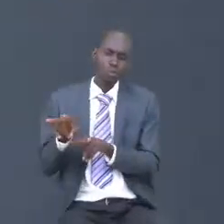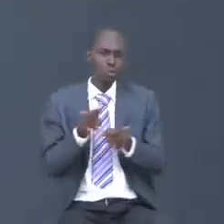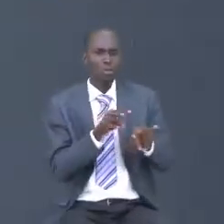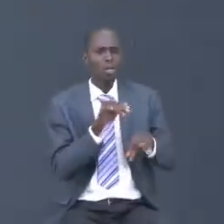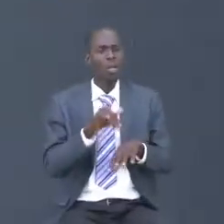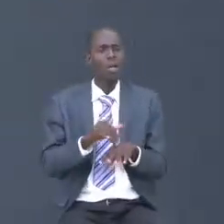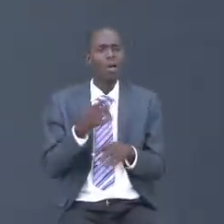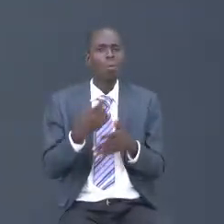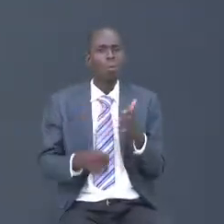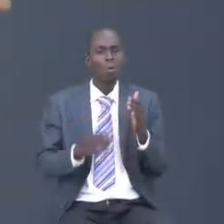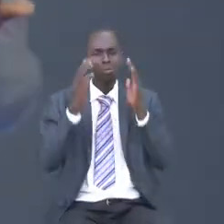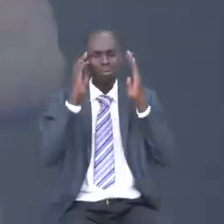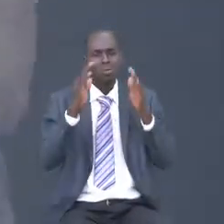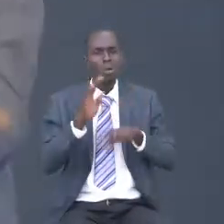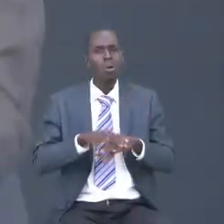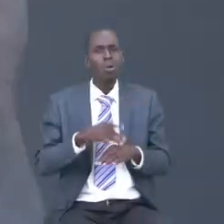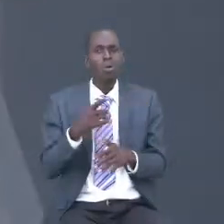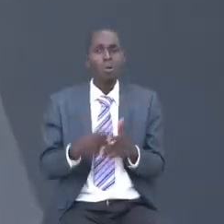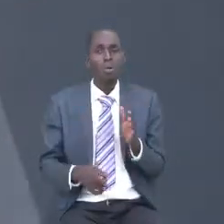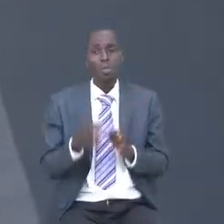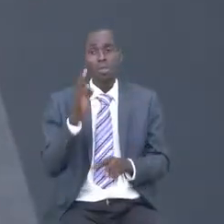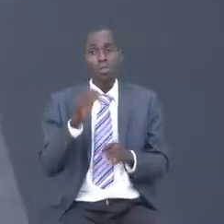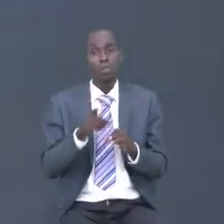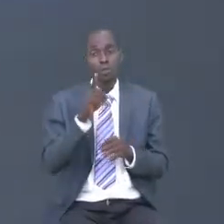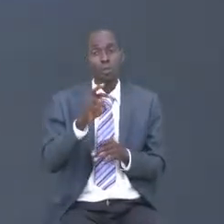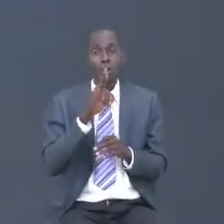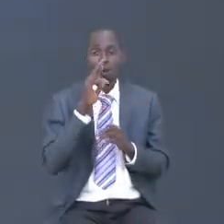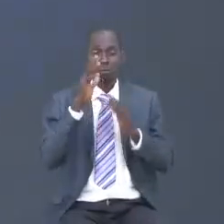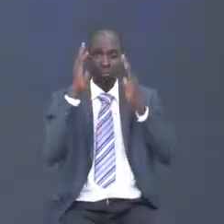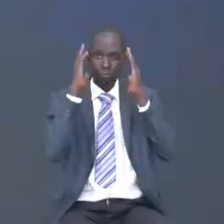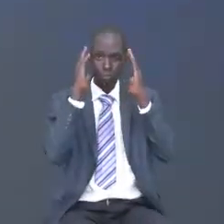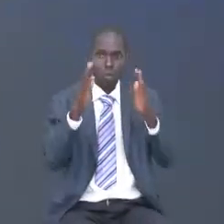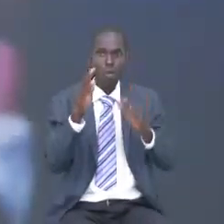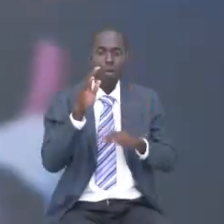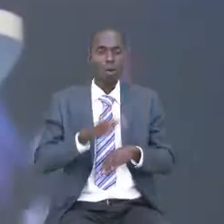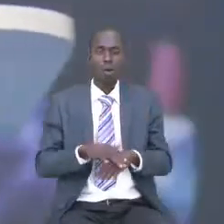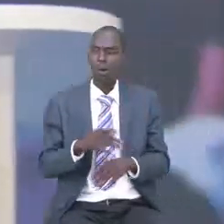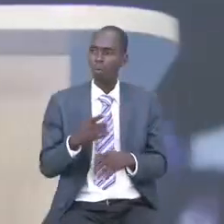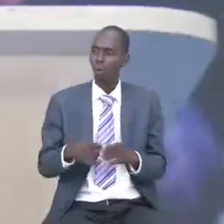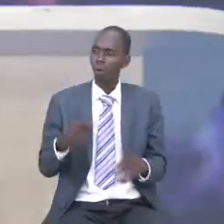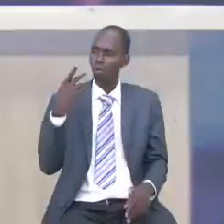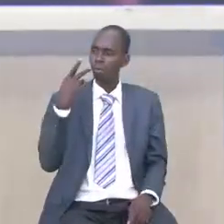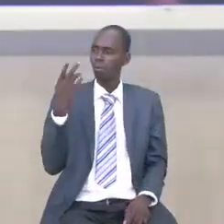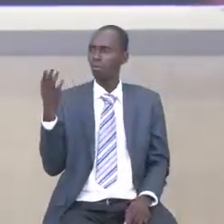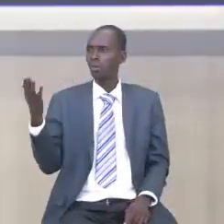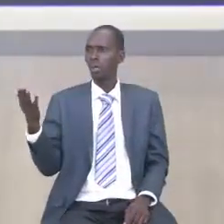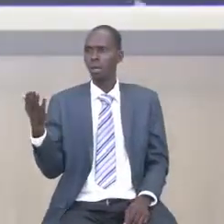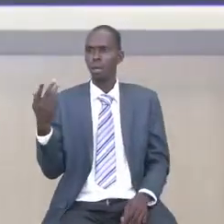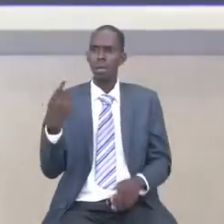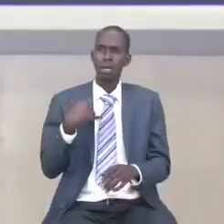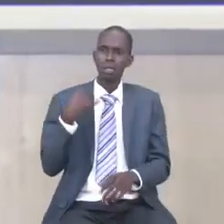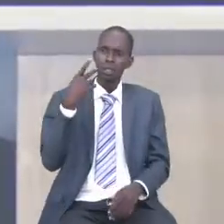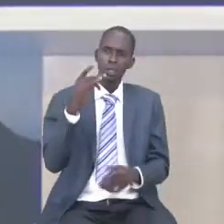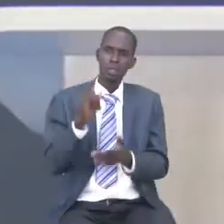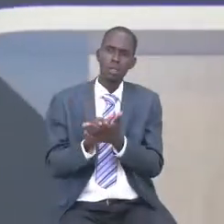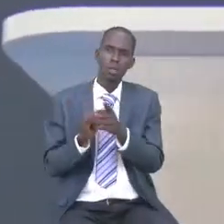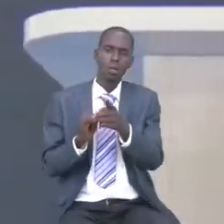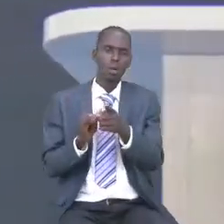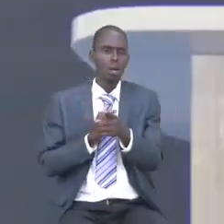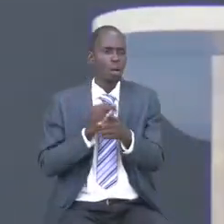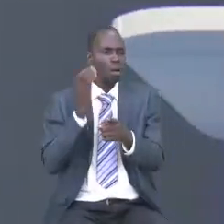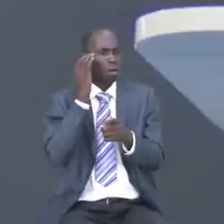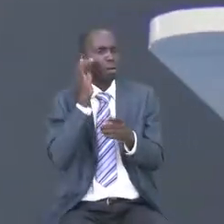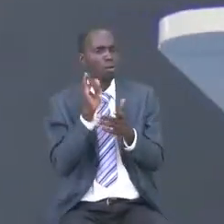concentrate on? If you are concentrating on what you see there, what you see there, what you hear